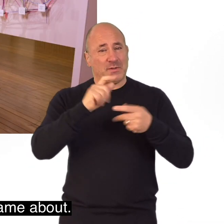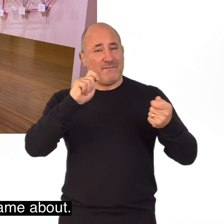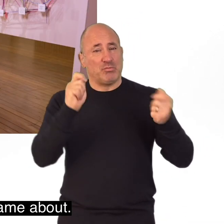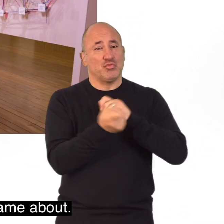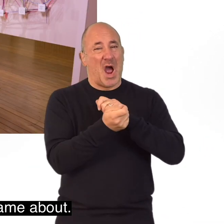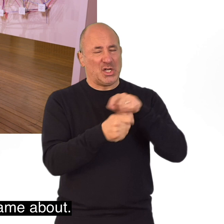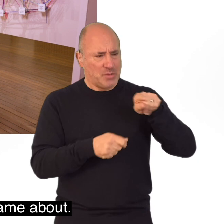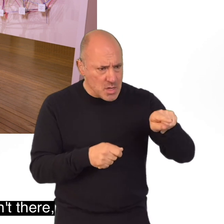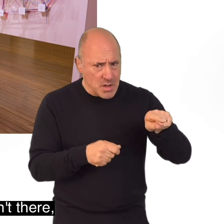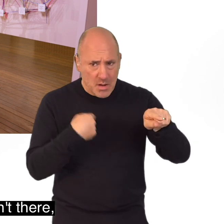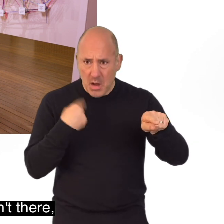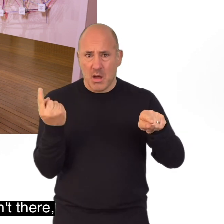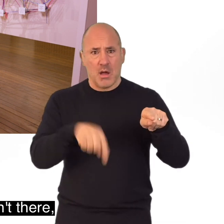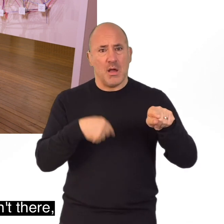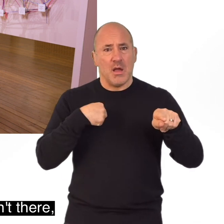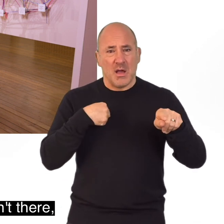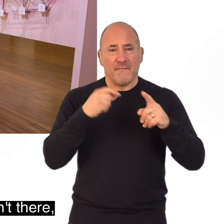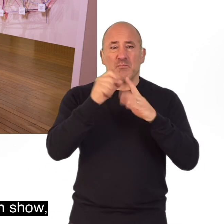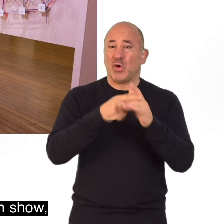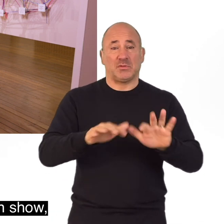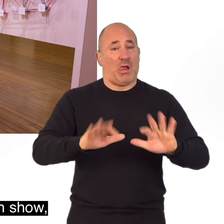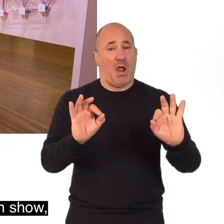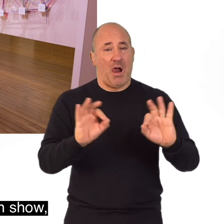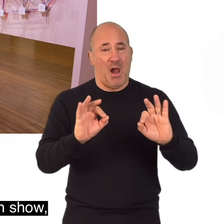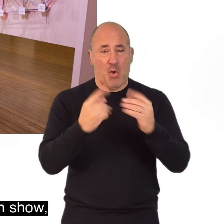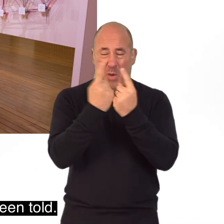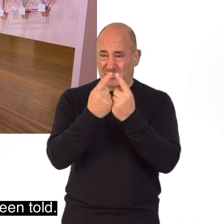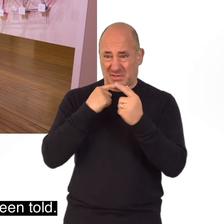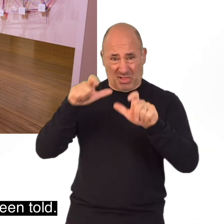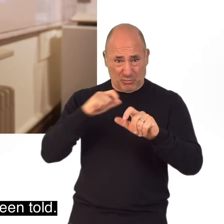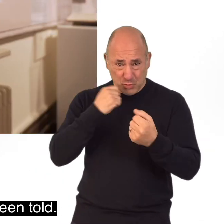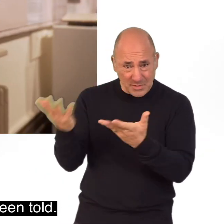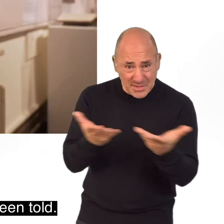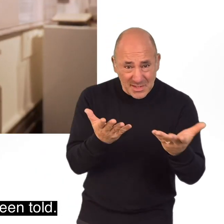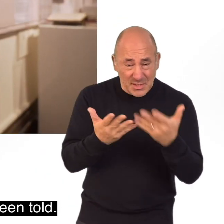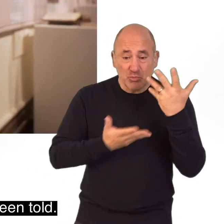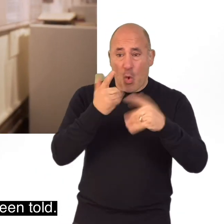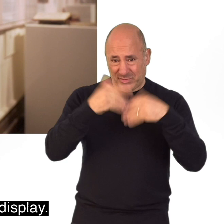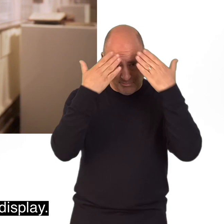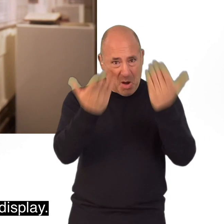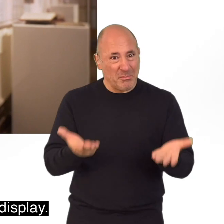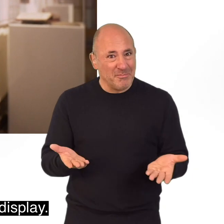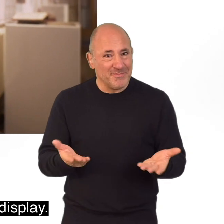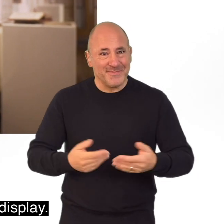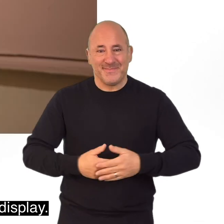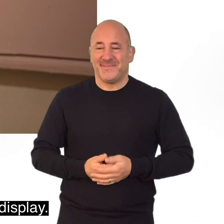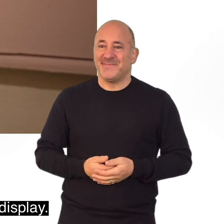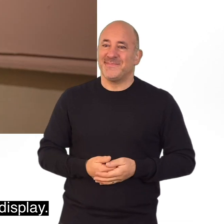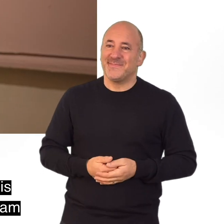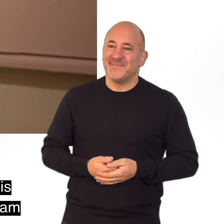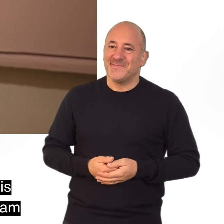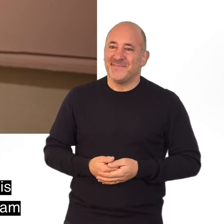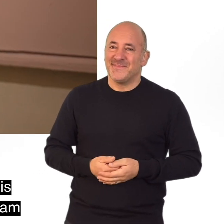this came about. You know, if this project wasn't there, these objects wouldn't be on show, these stories wouldn't have been told. Esther sits by a